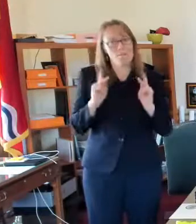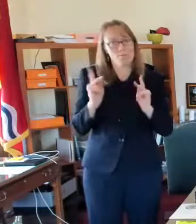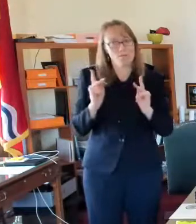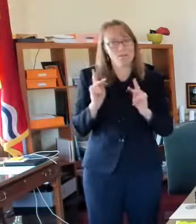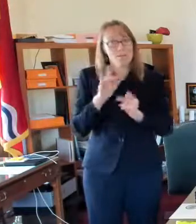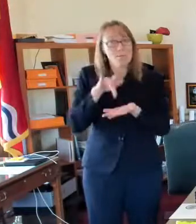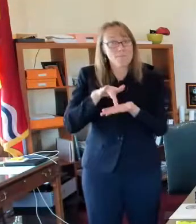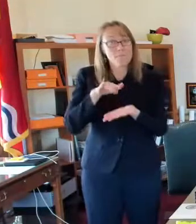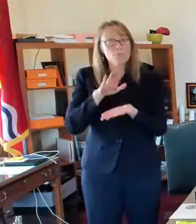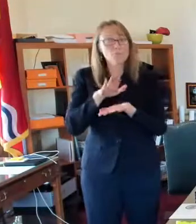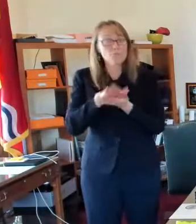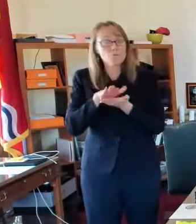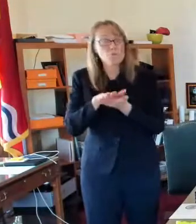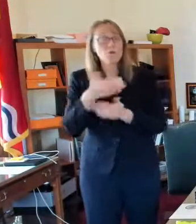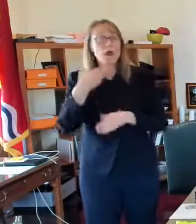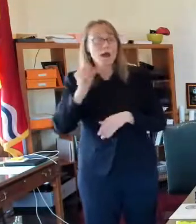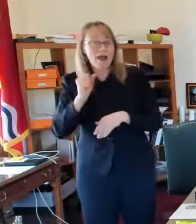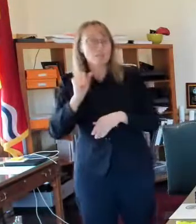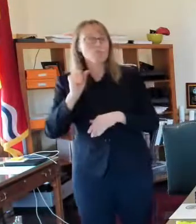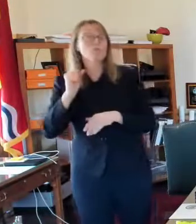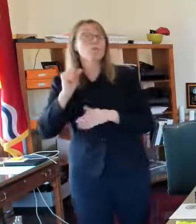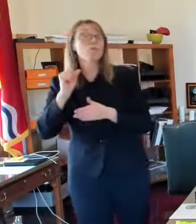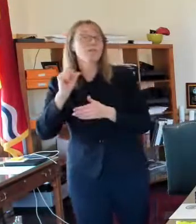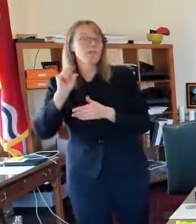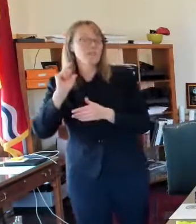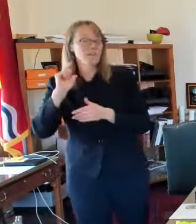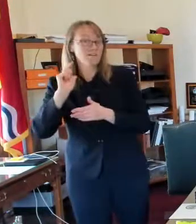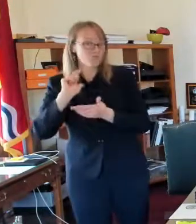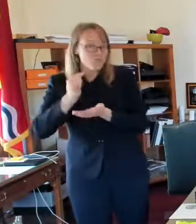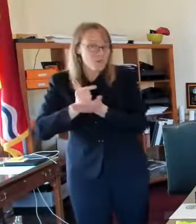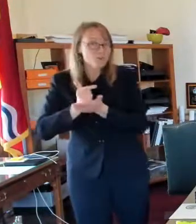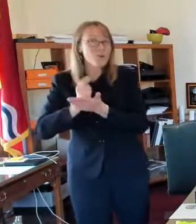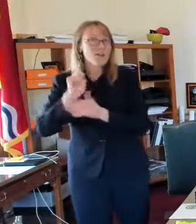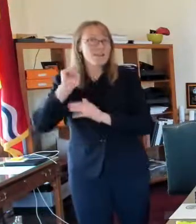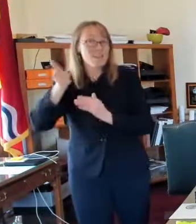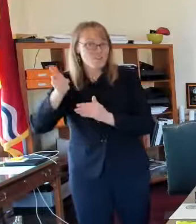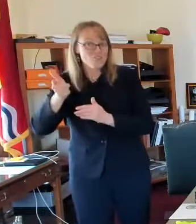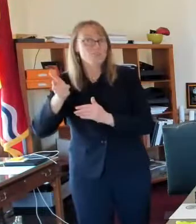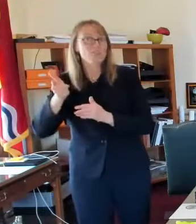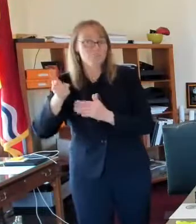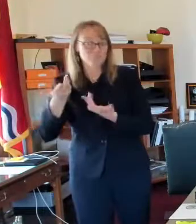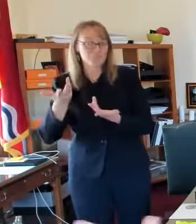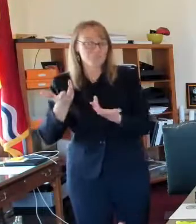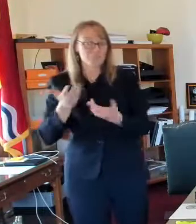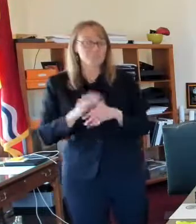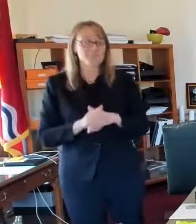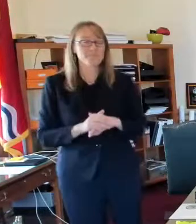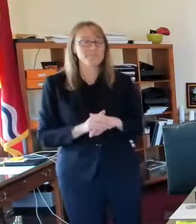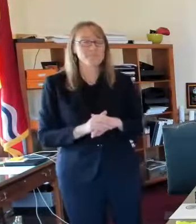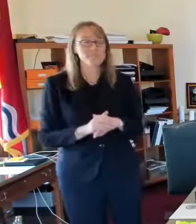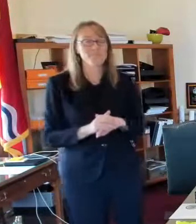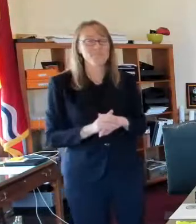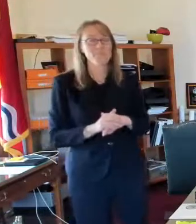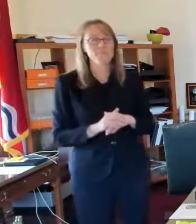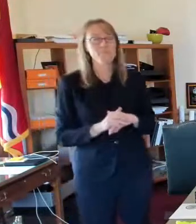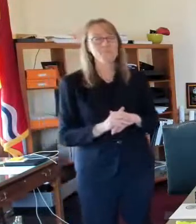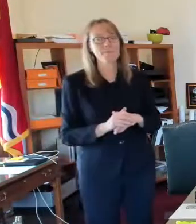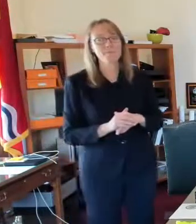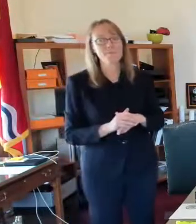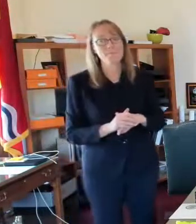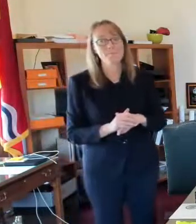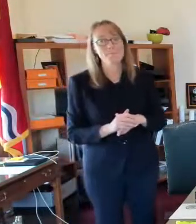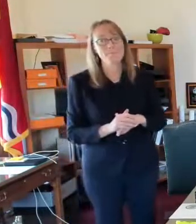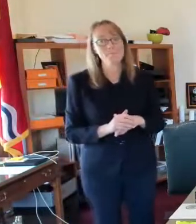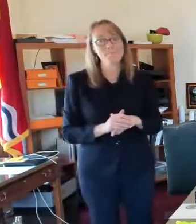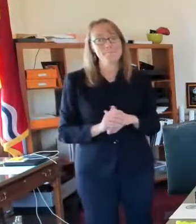and I think we need to keep that front and center, because if we have a weak downtown, our region is only as strong